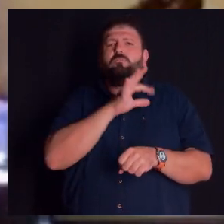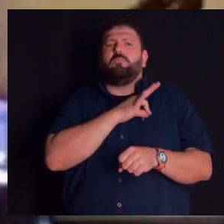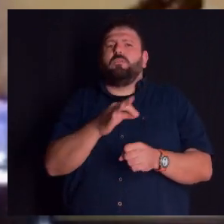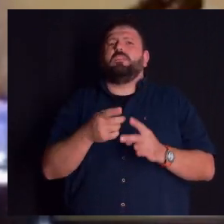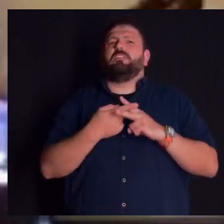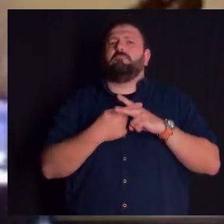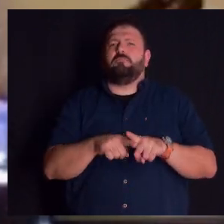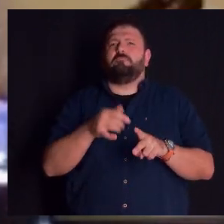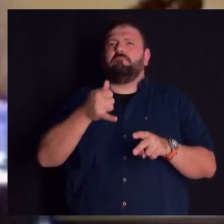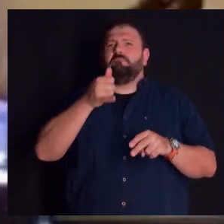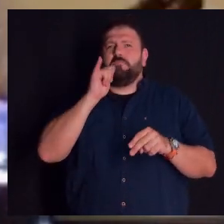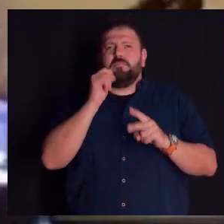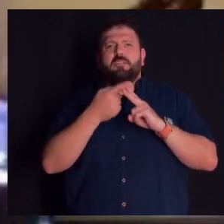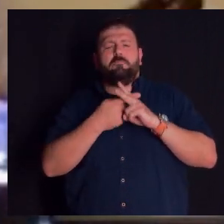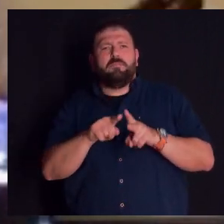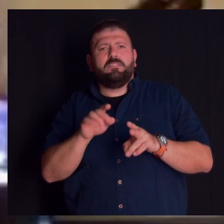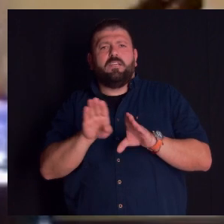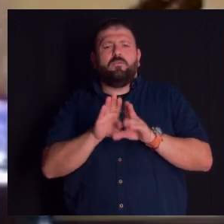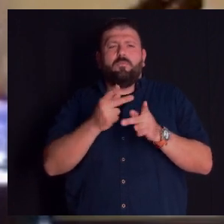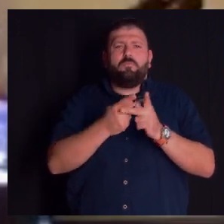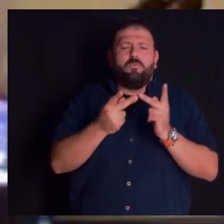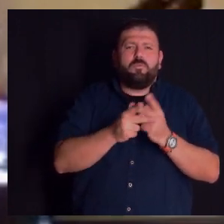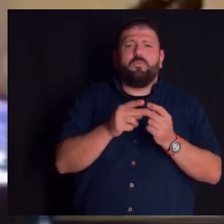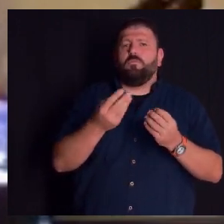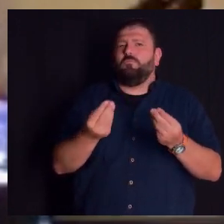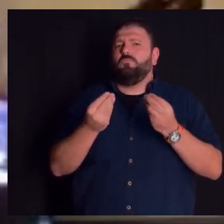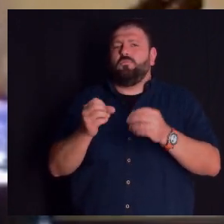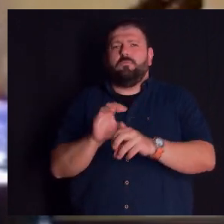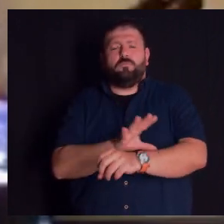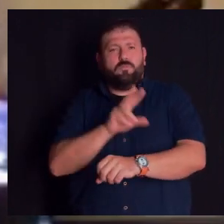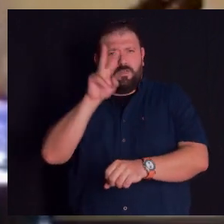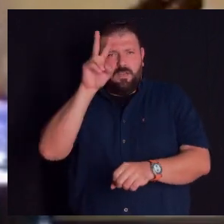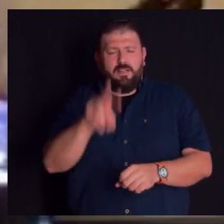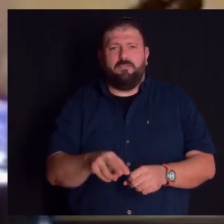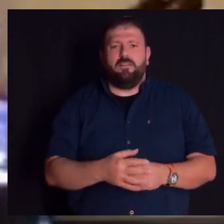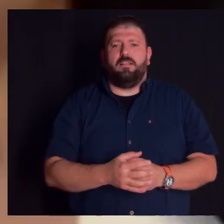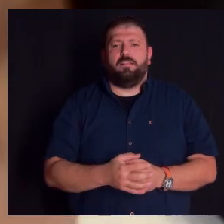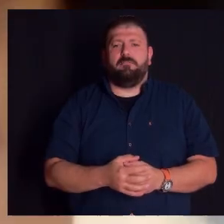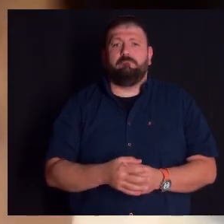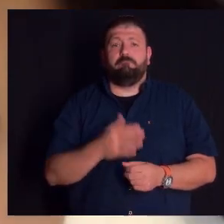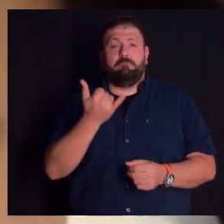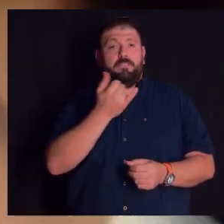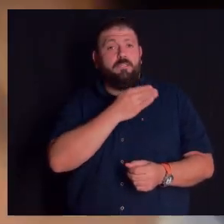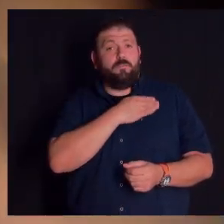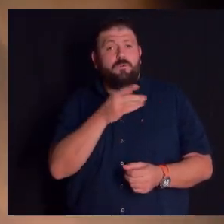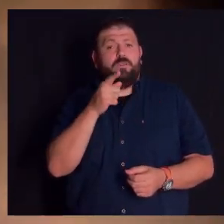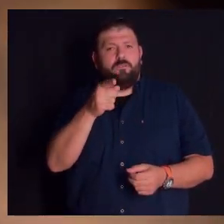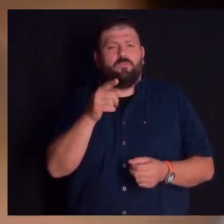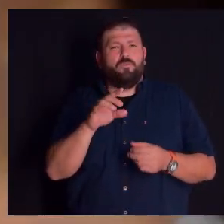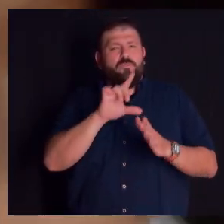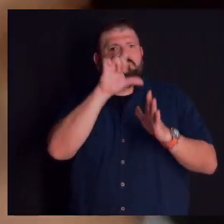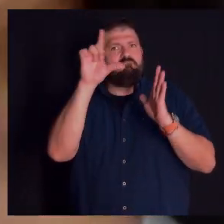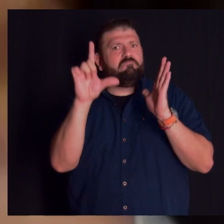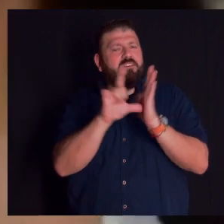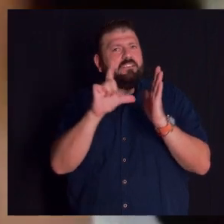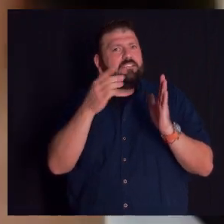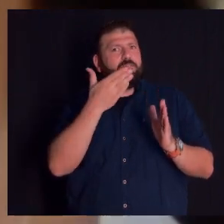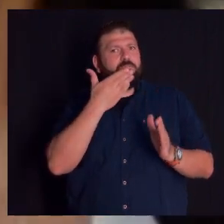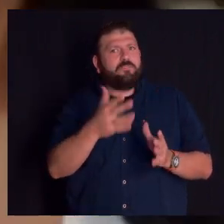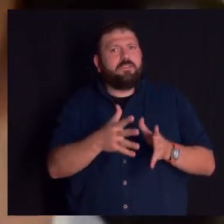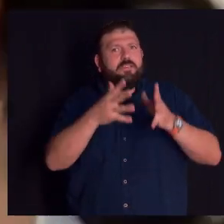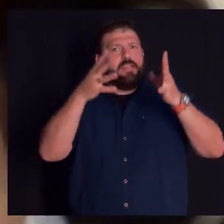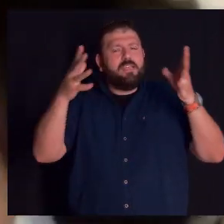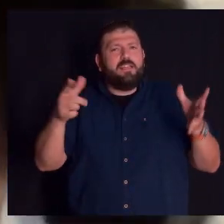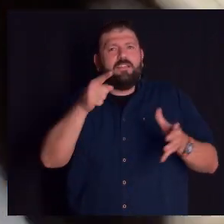You just take the product, being excited, but with a lot of action. Thanks. What a